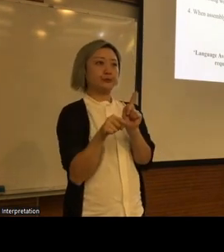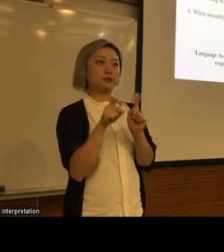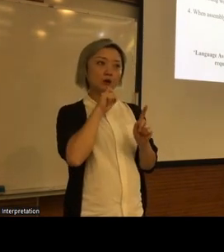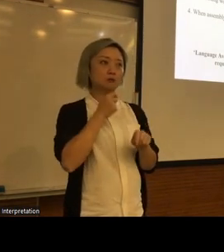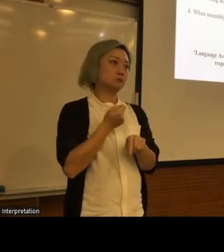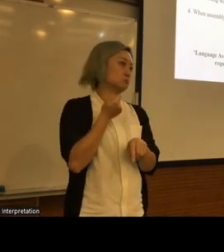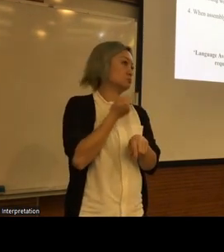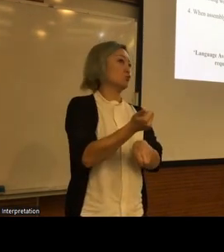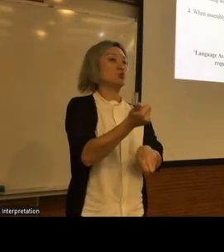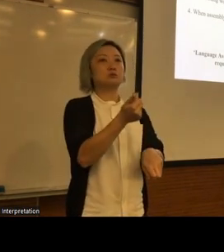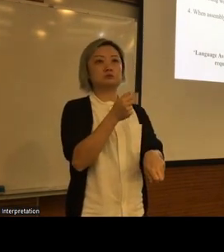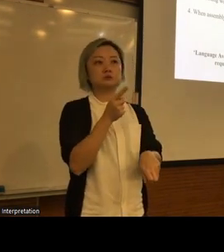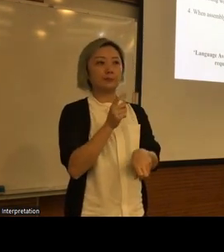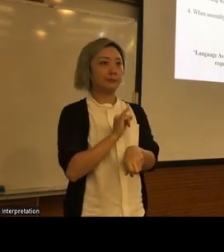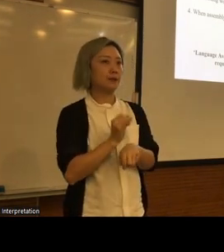done.